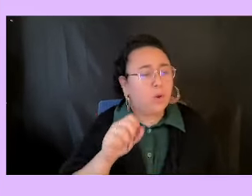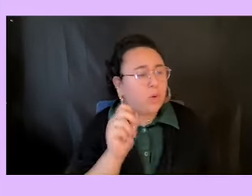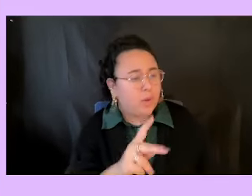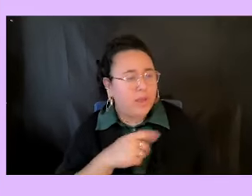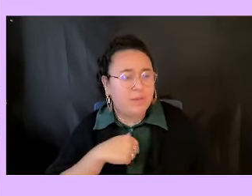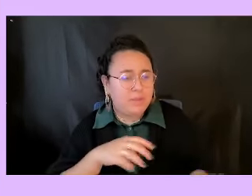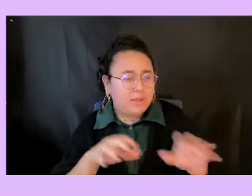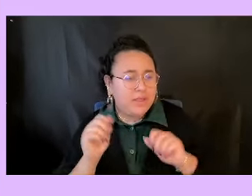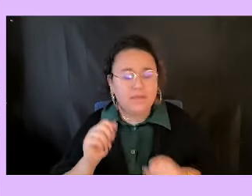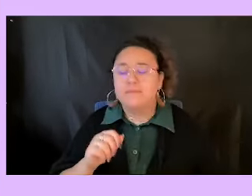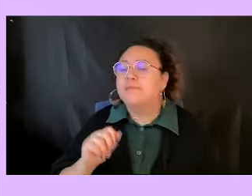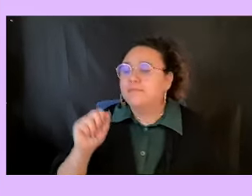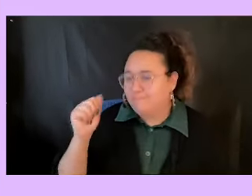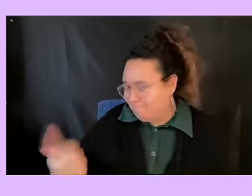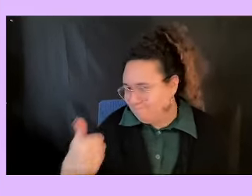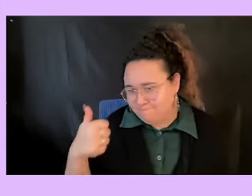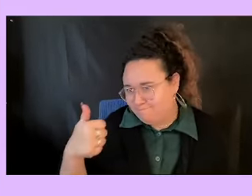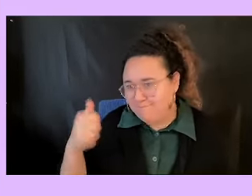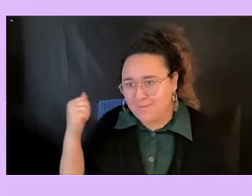okay?